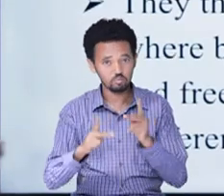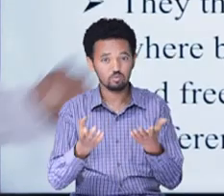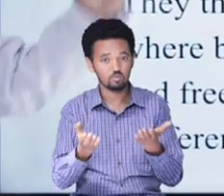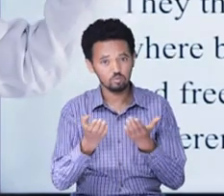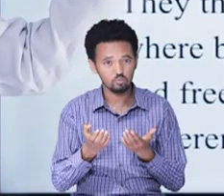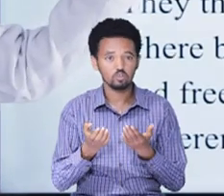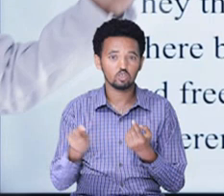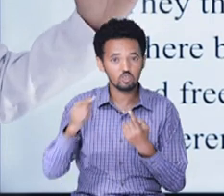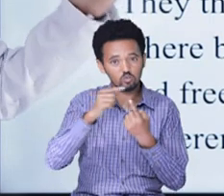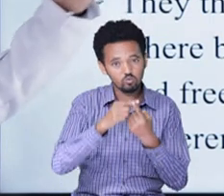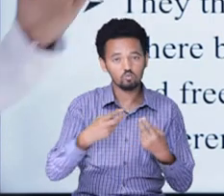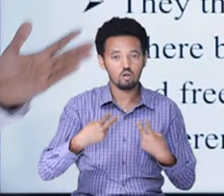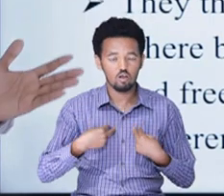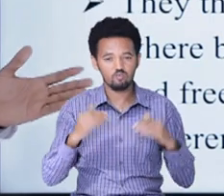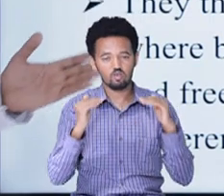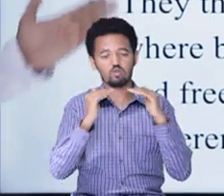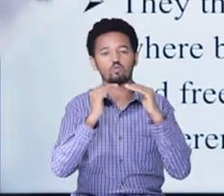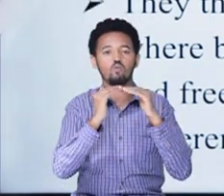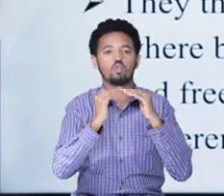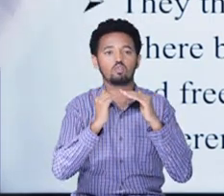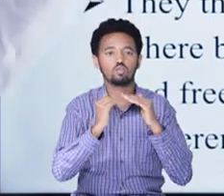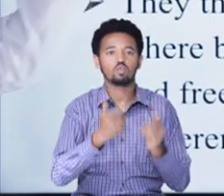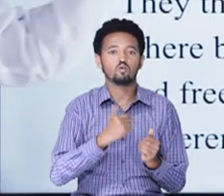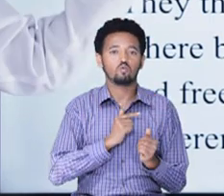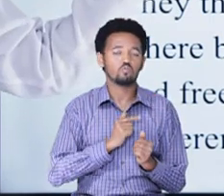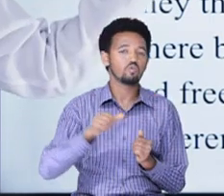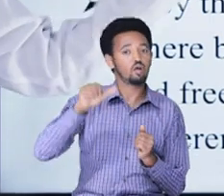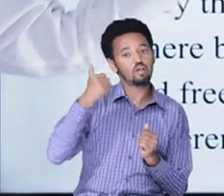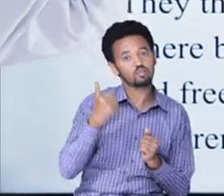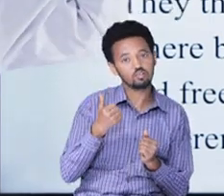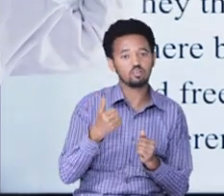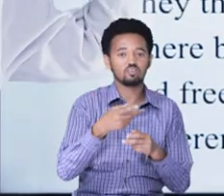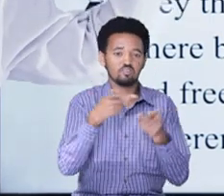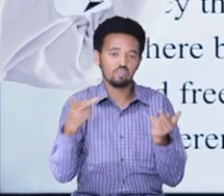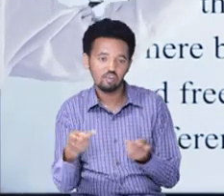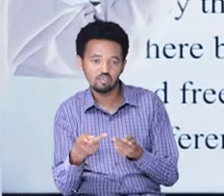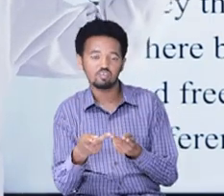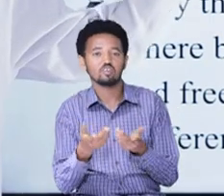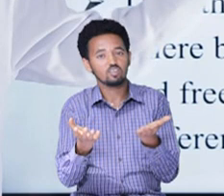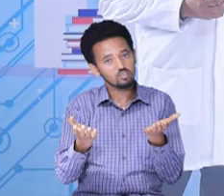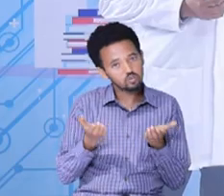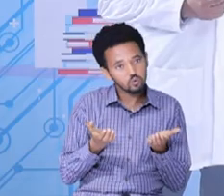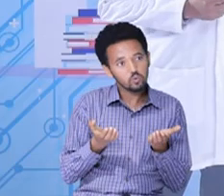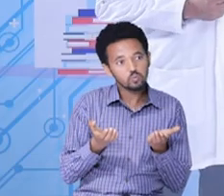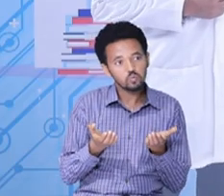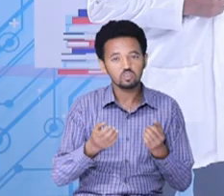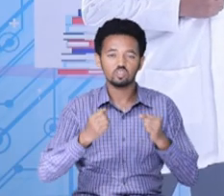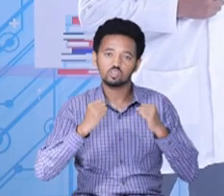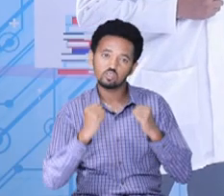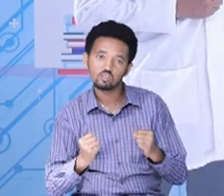wanted to have equality with the other race and wanted